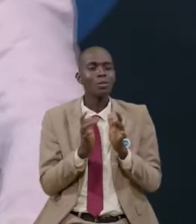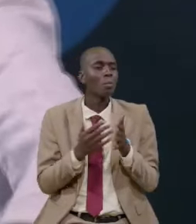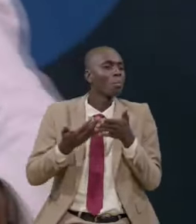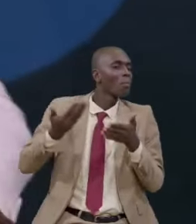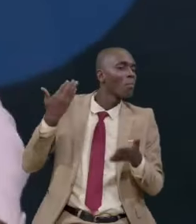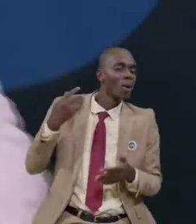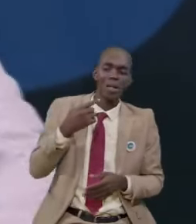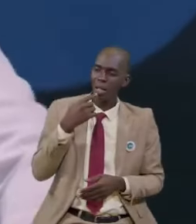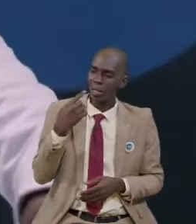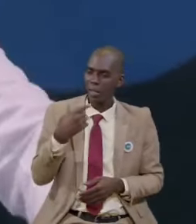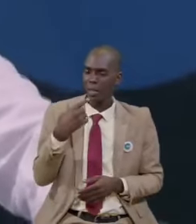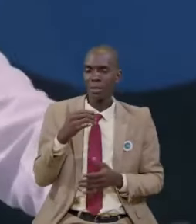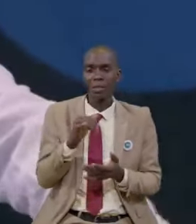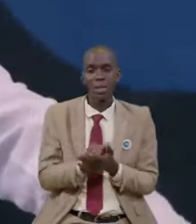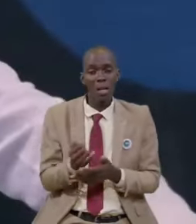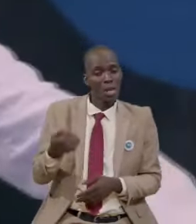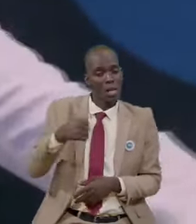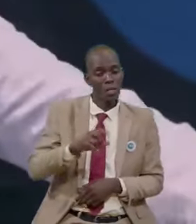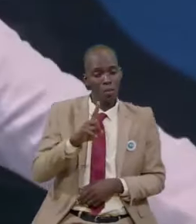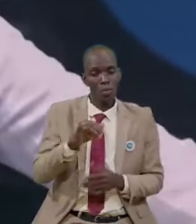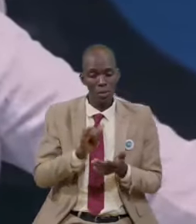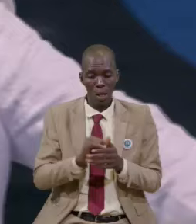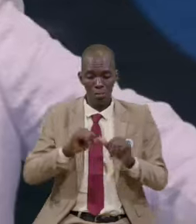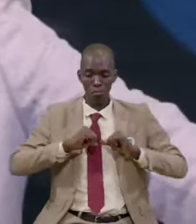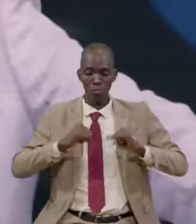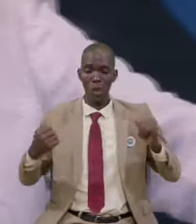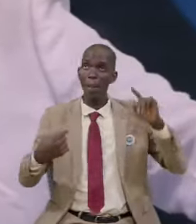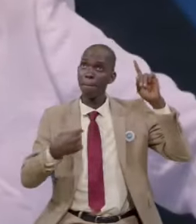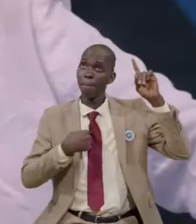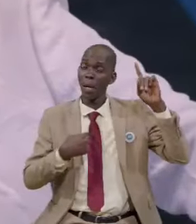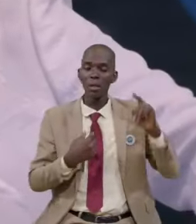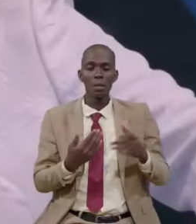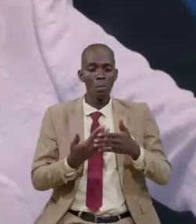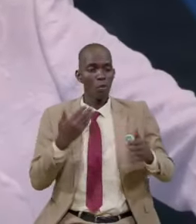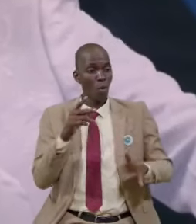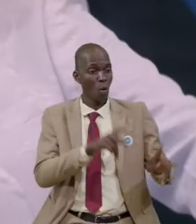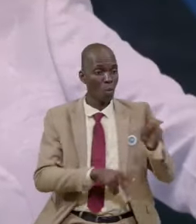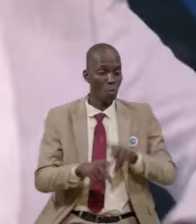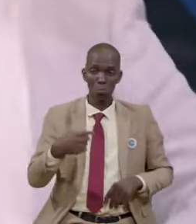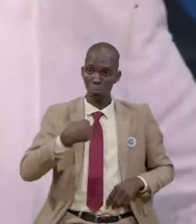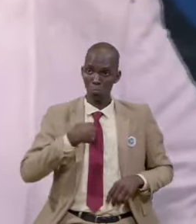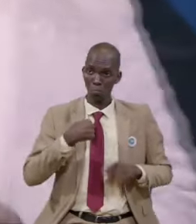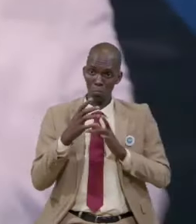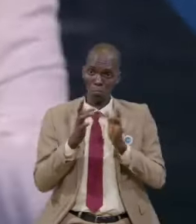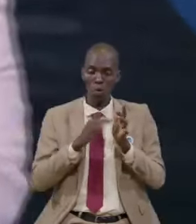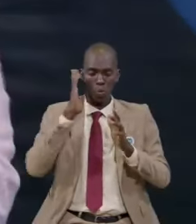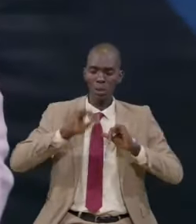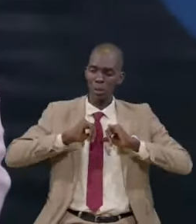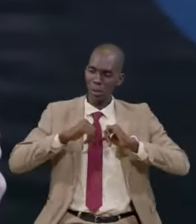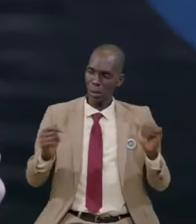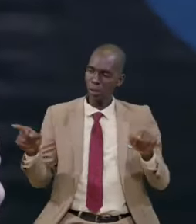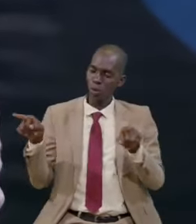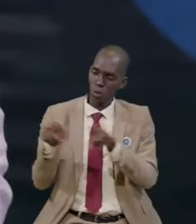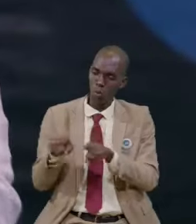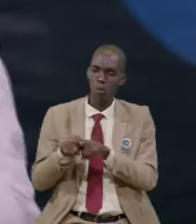me before men, I will deny him before my Father who is in heaven. He denied